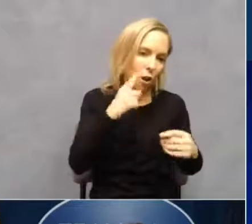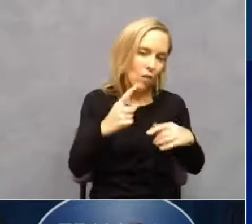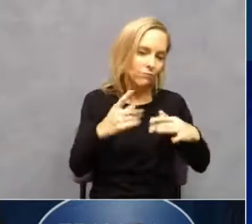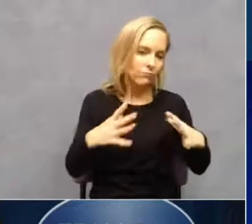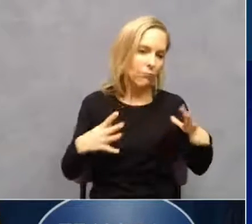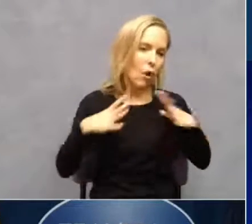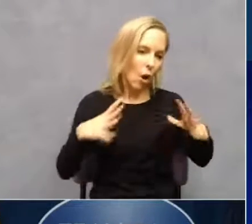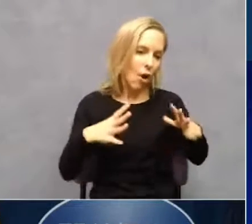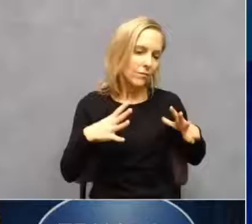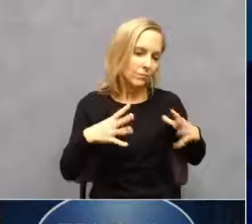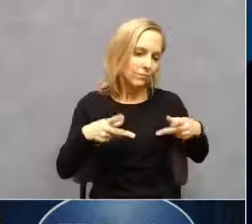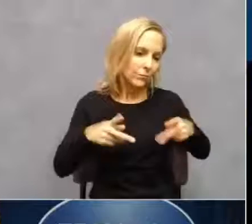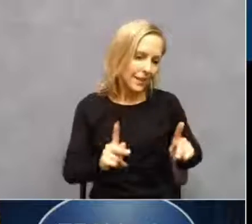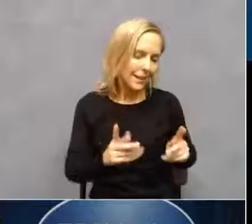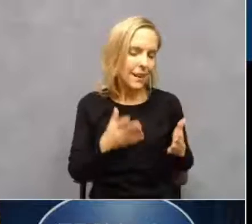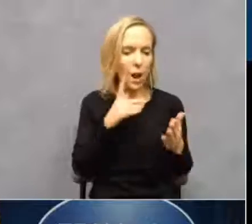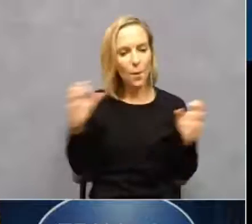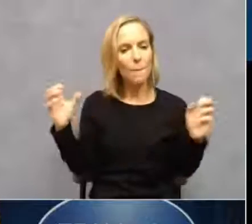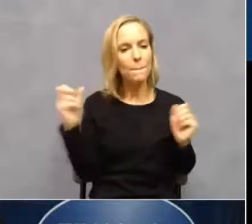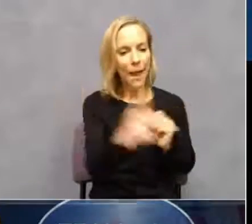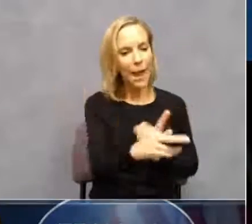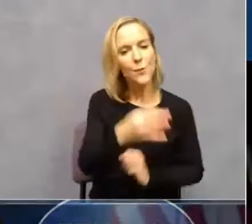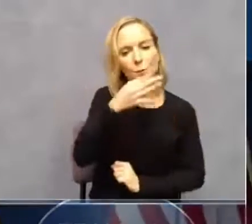all soon.